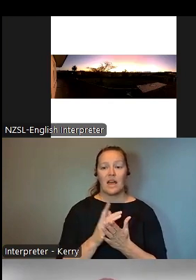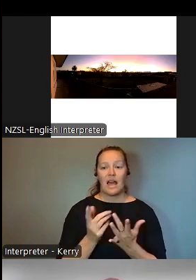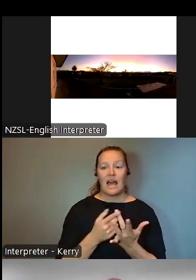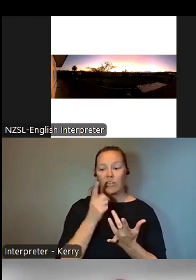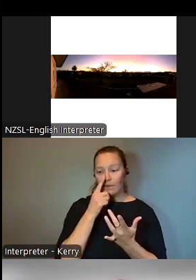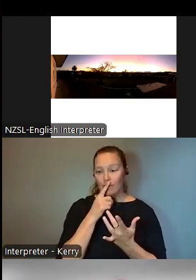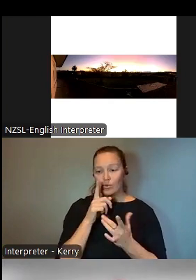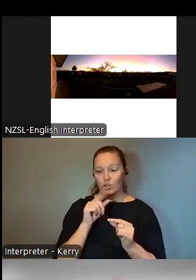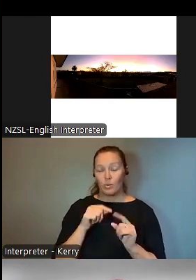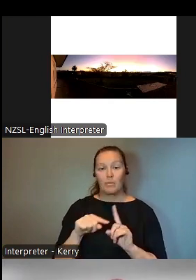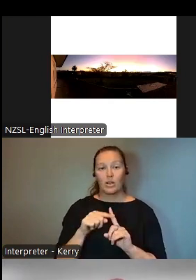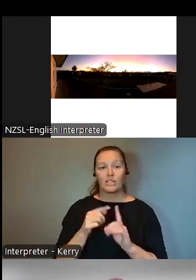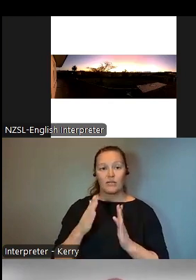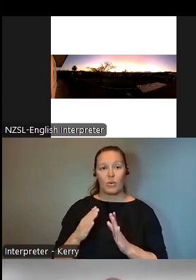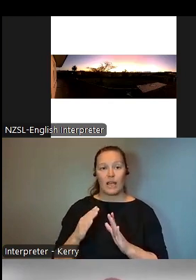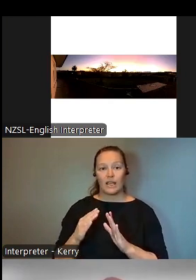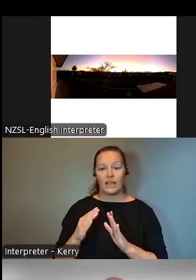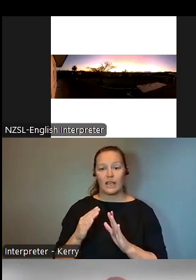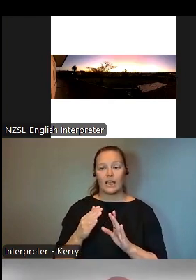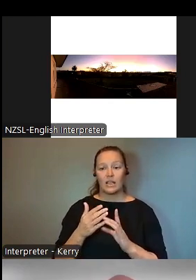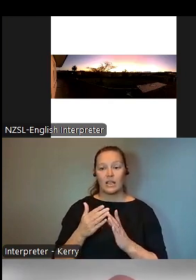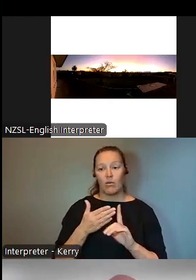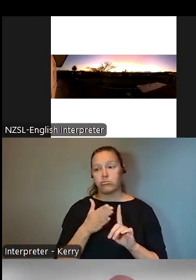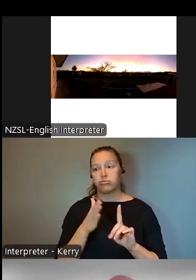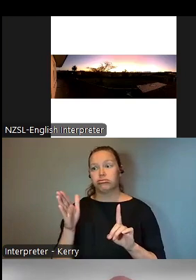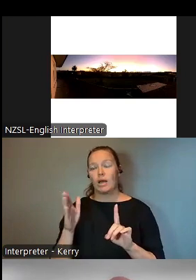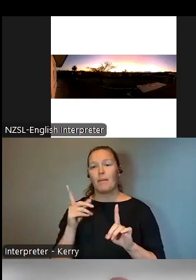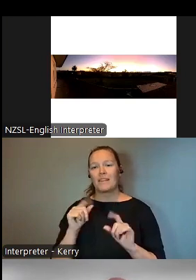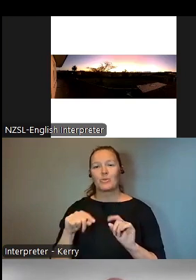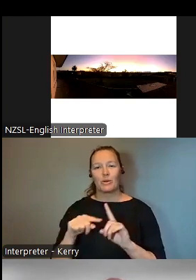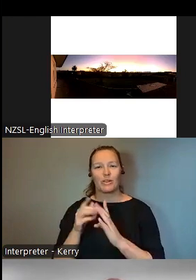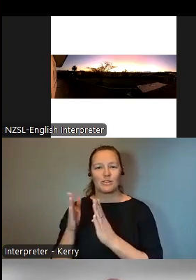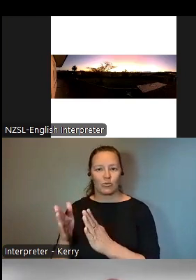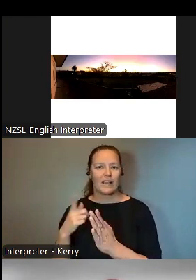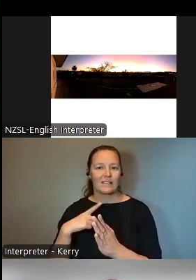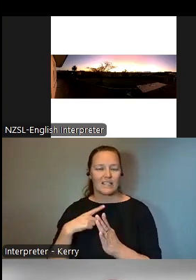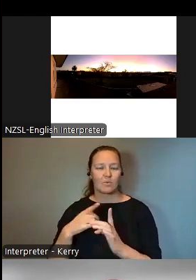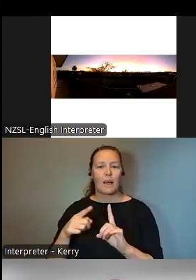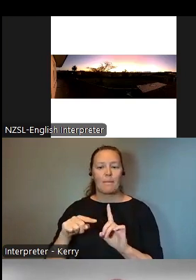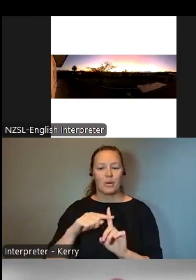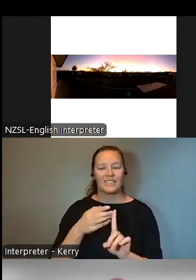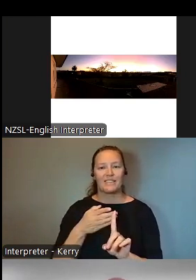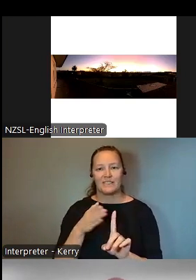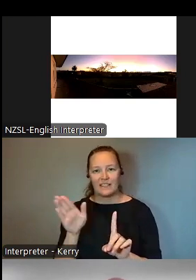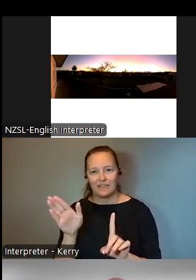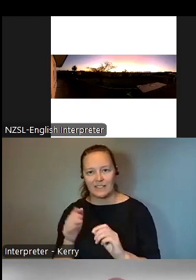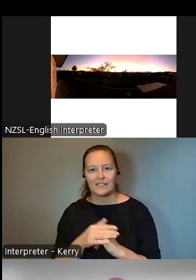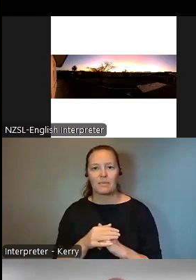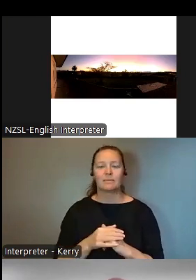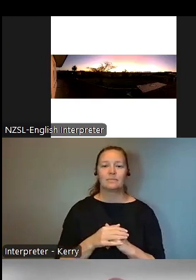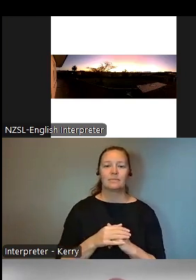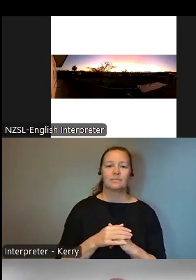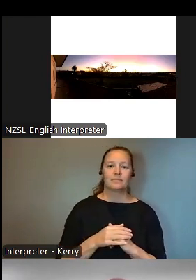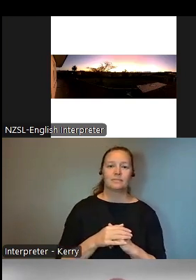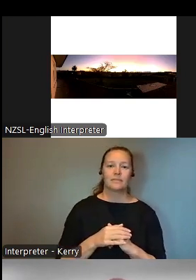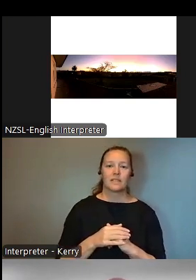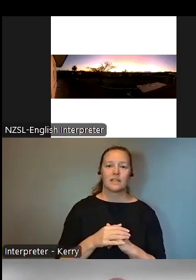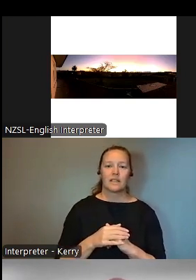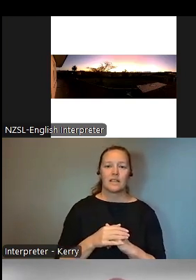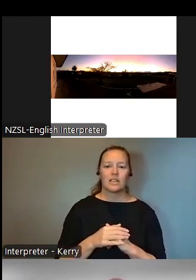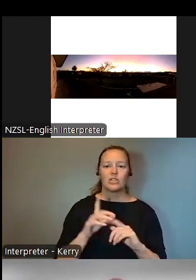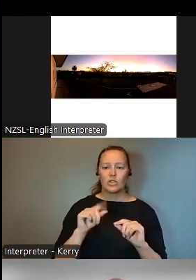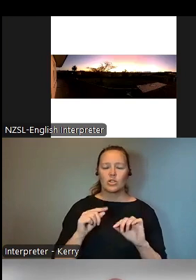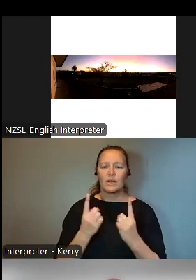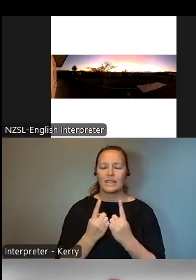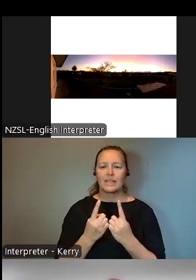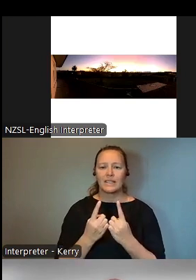in a positive way rather than a negative way, hence positive deviance. Stepping out of line and doing